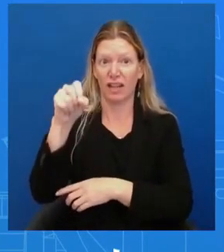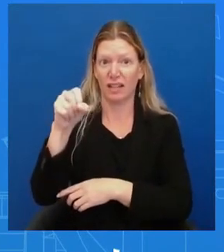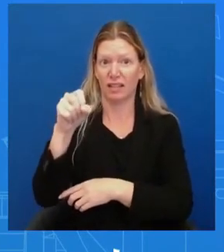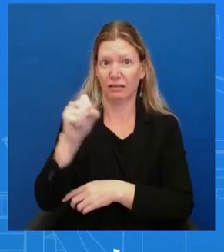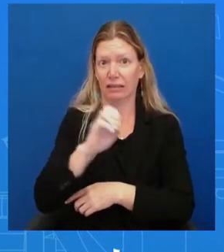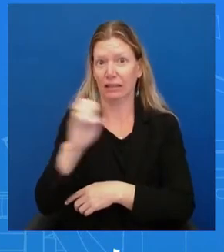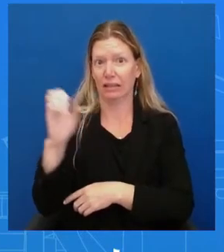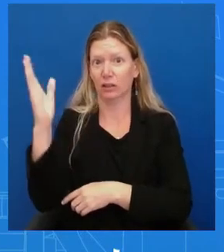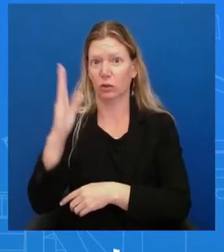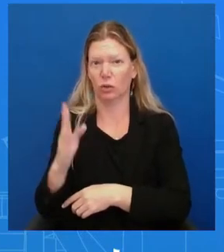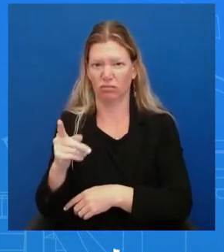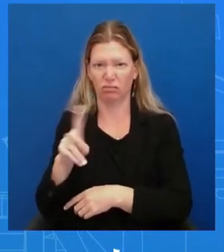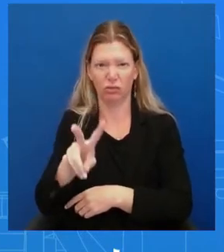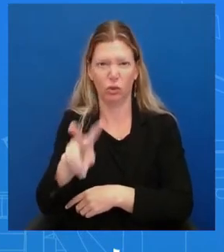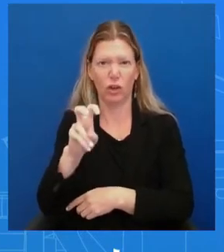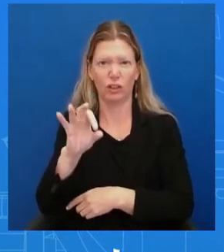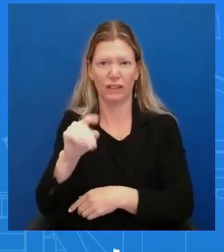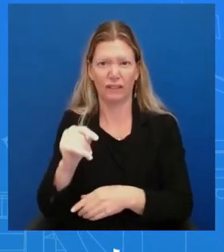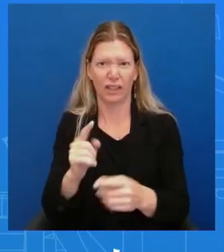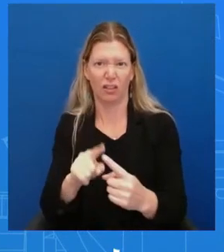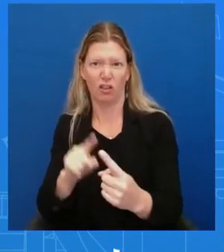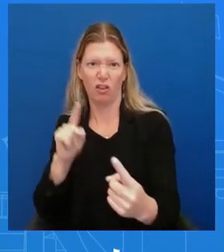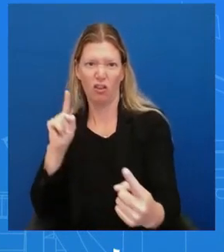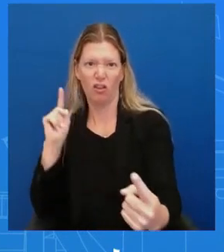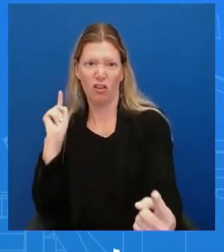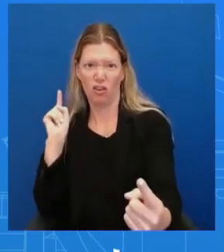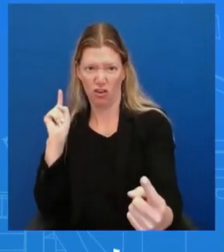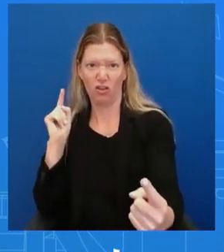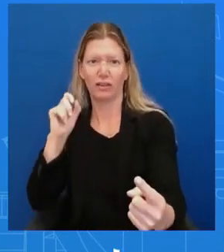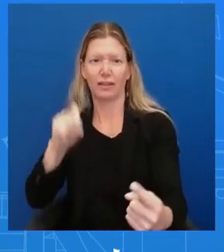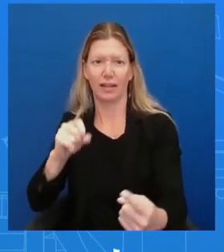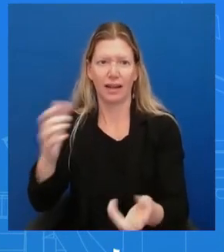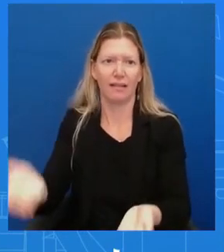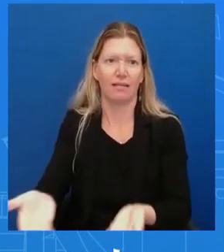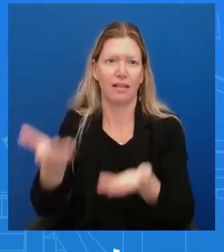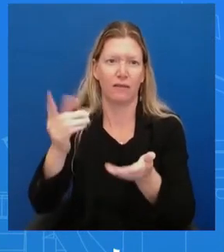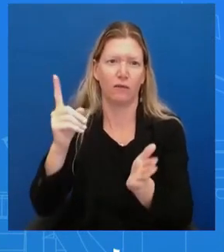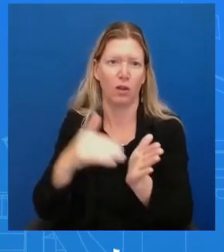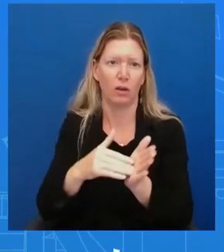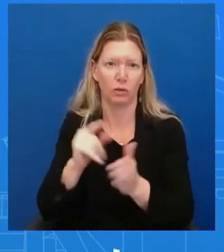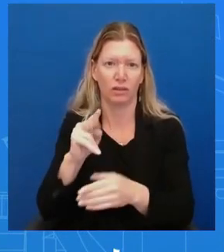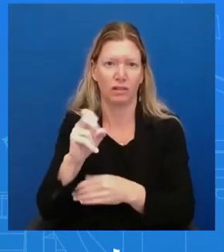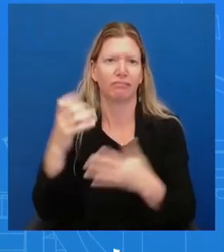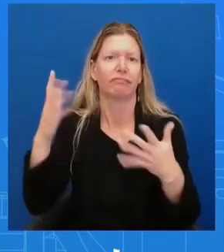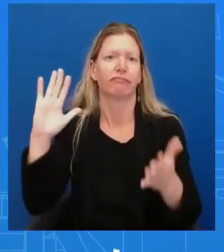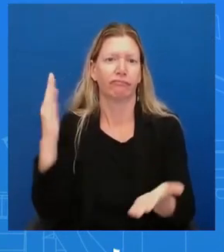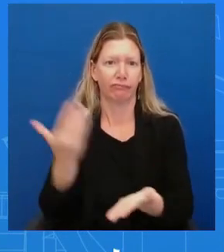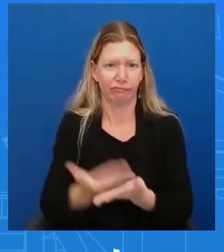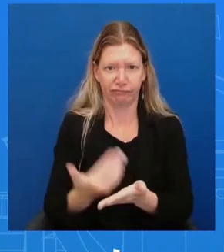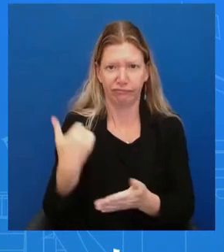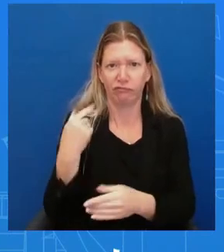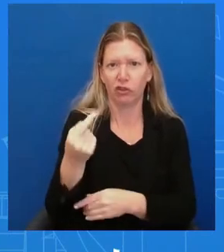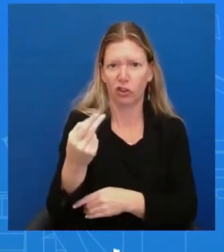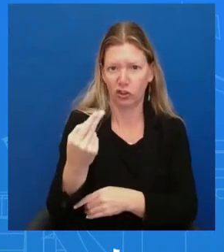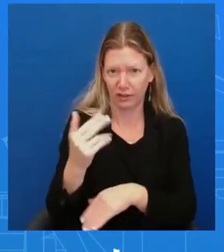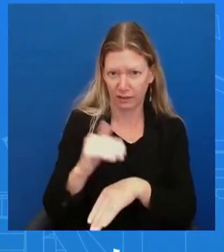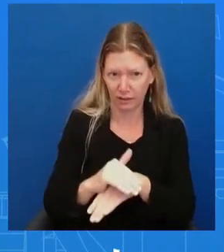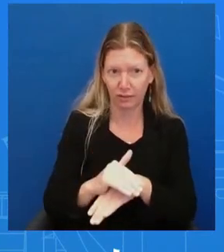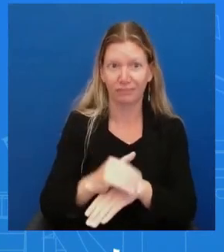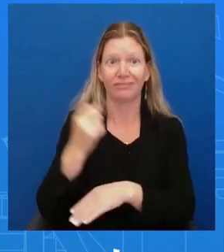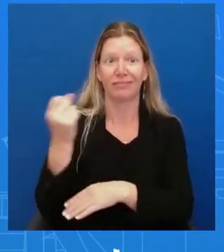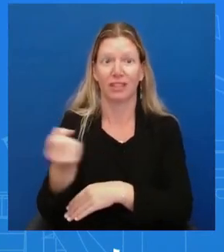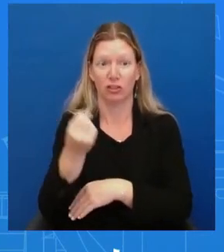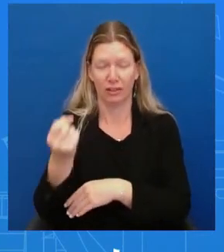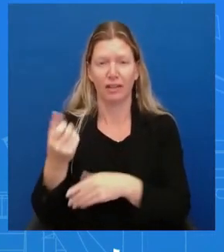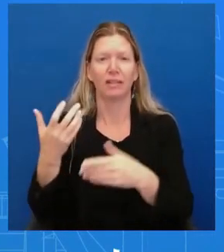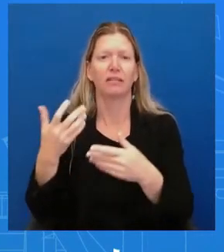night. And on Saturday, the Unified Command successfully removed the first piece of wreckage. Last week, within hours